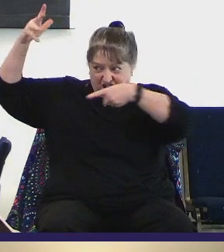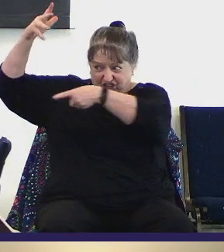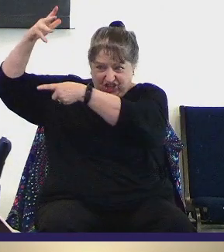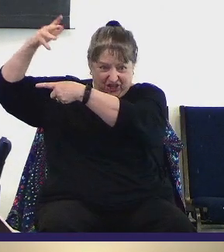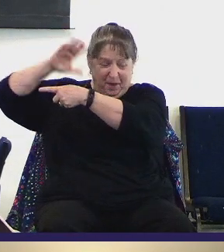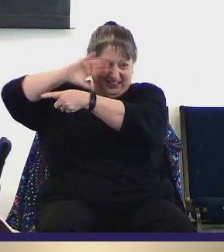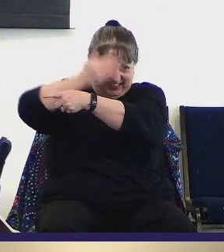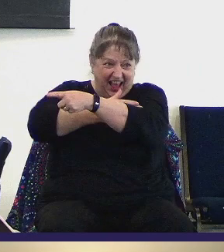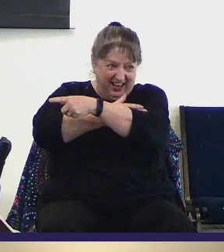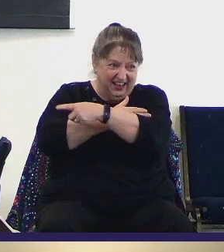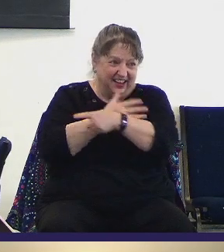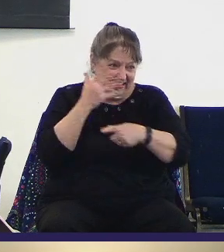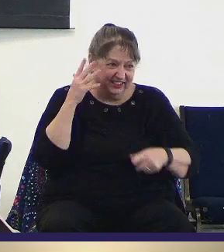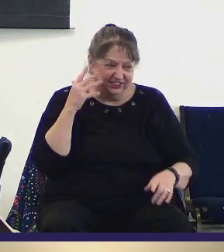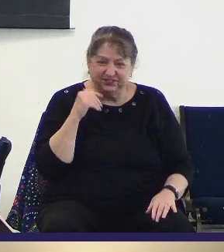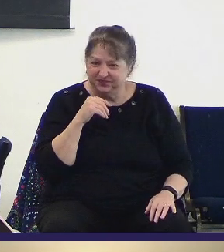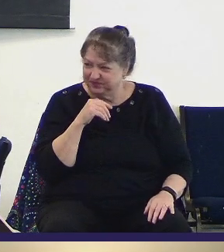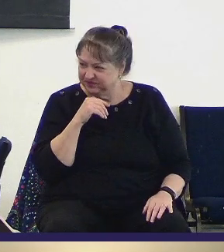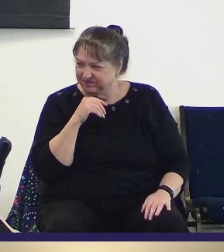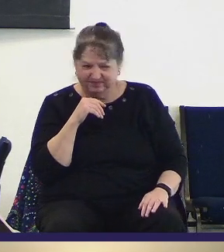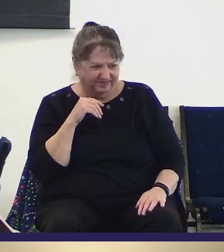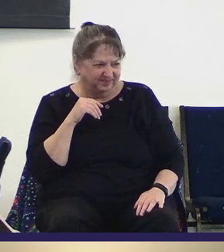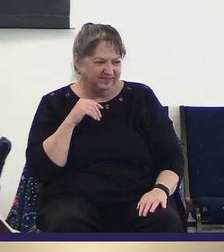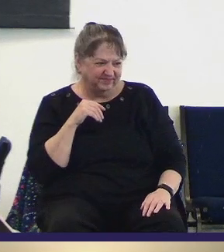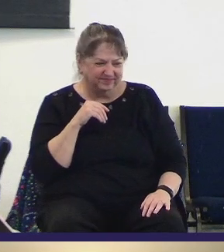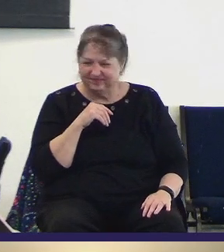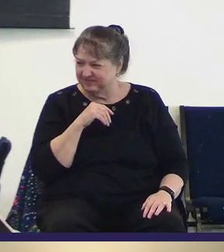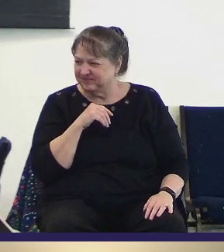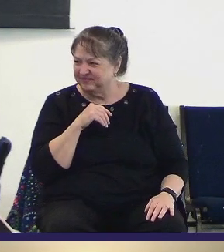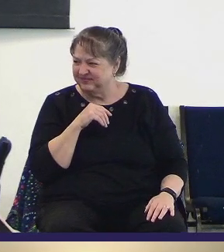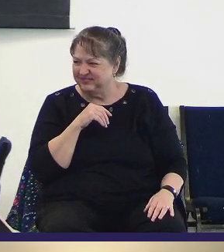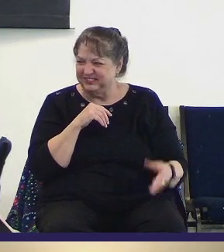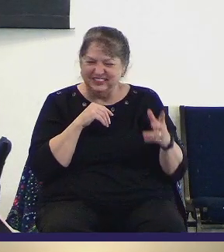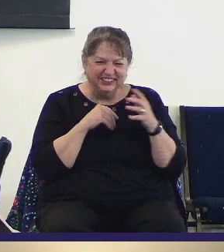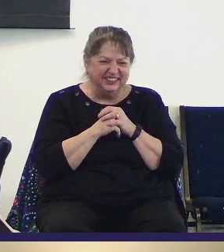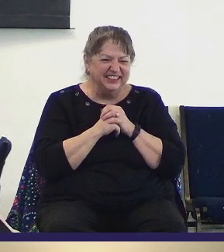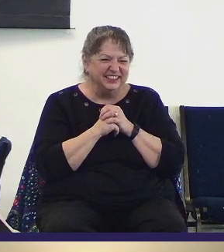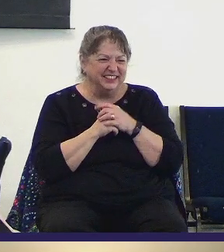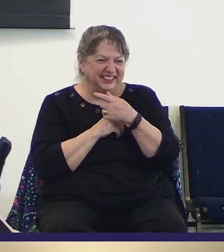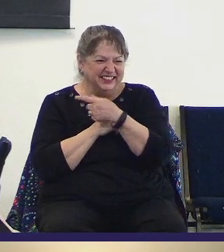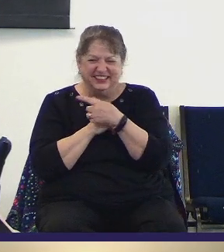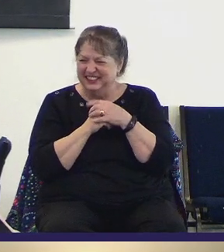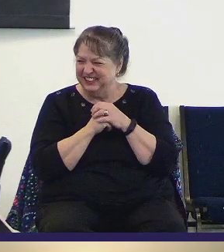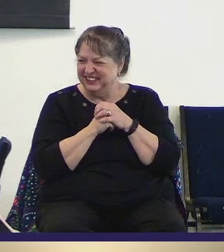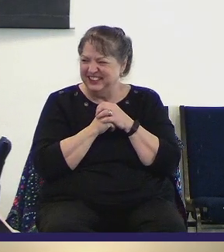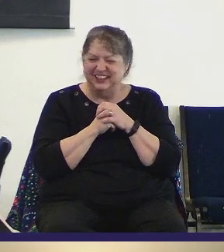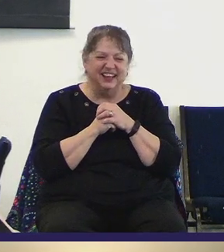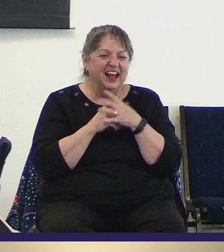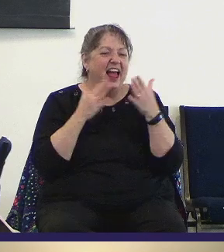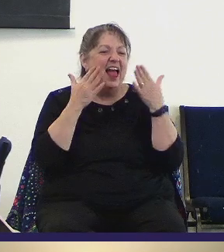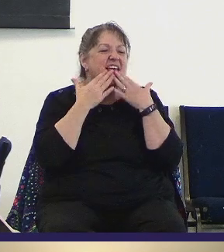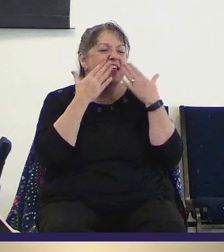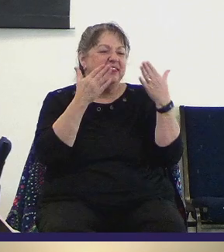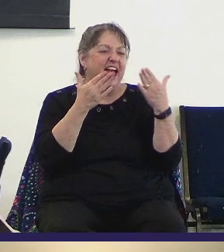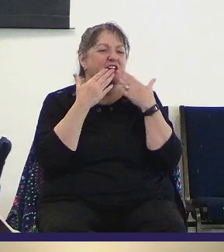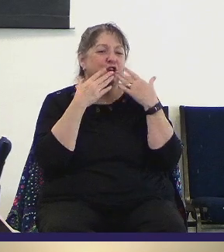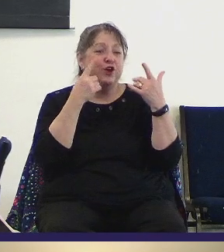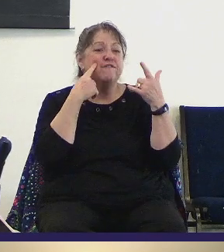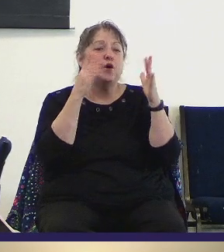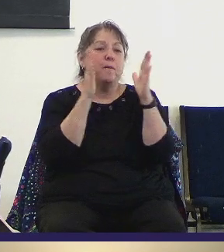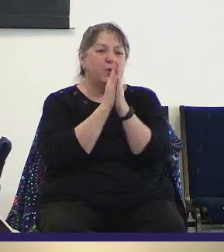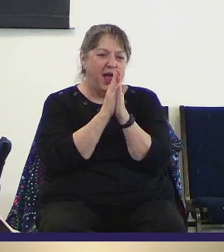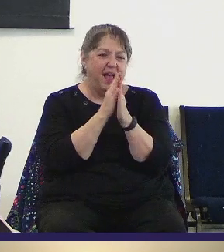he's waiting for God's next steps following the orders of the Lord in his life. So thank you for your many prayers.